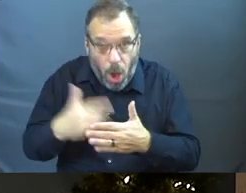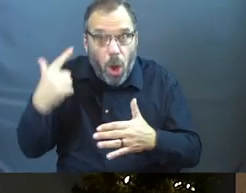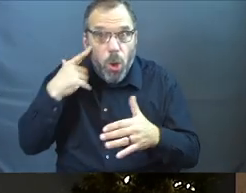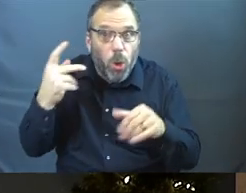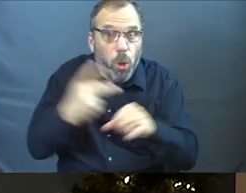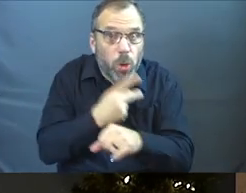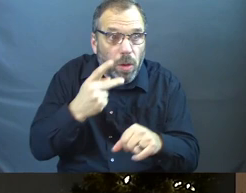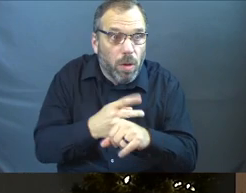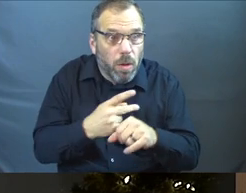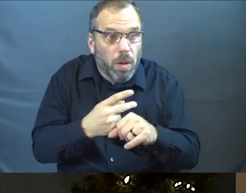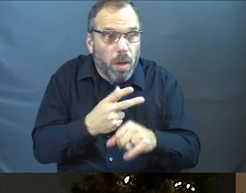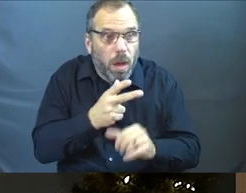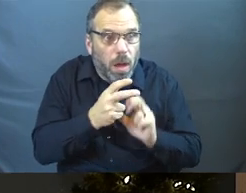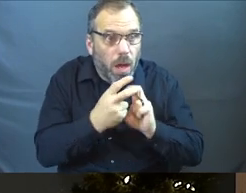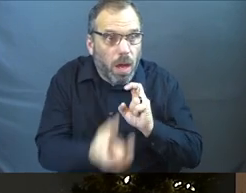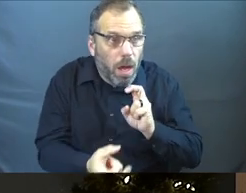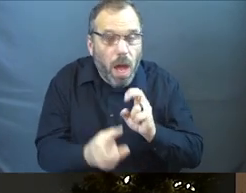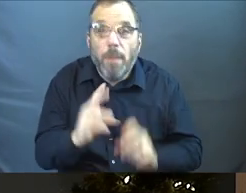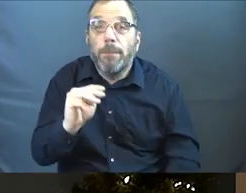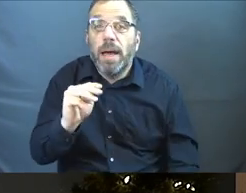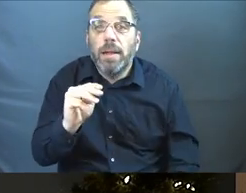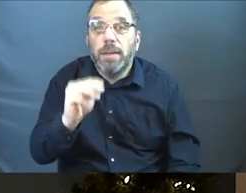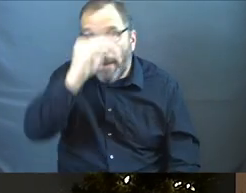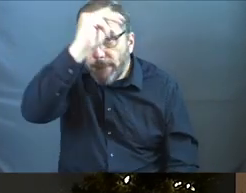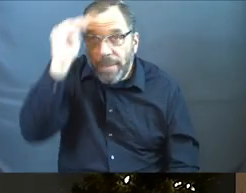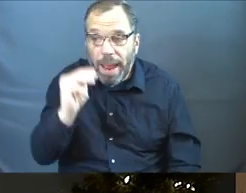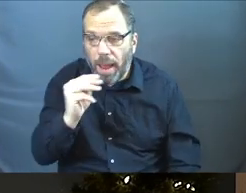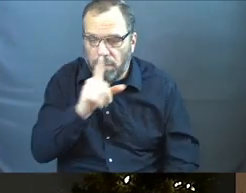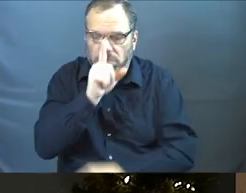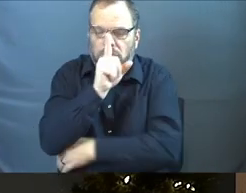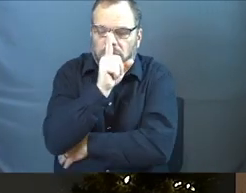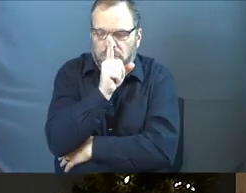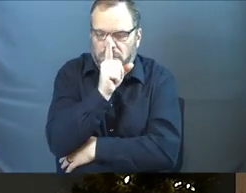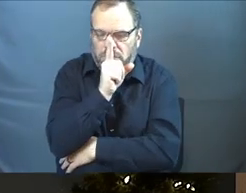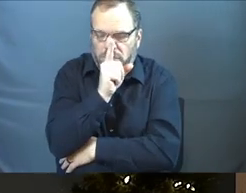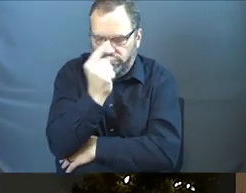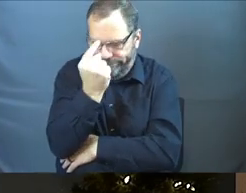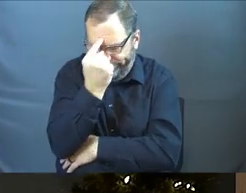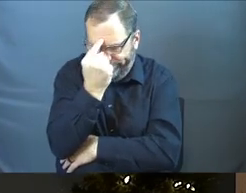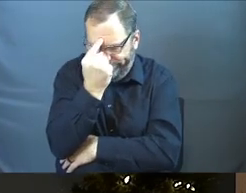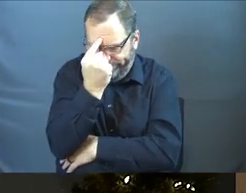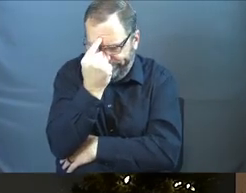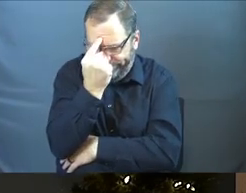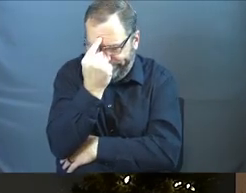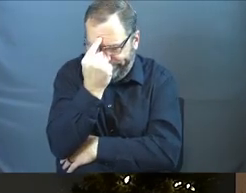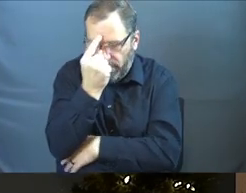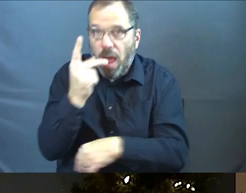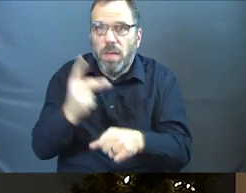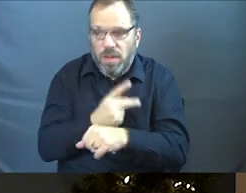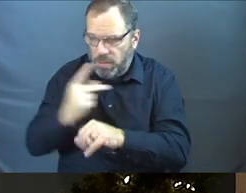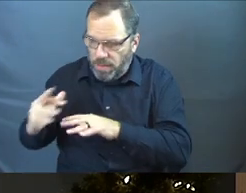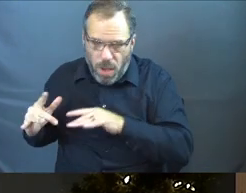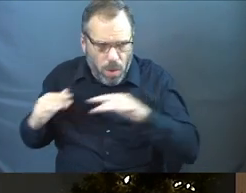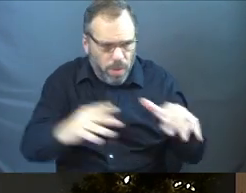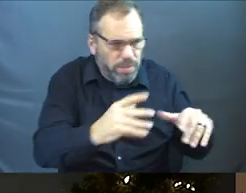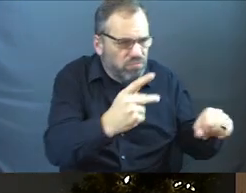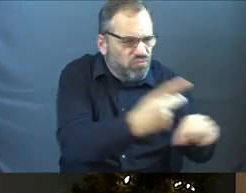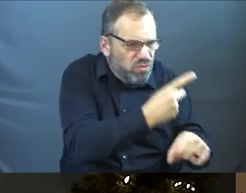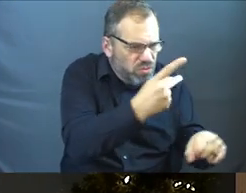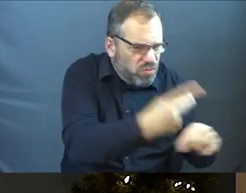shepherd's story were astonished, but Mary kept all these things in her heart and thought about them often. The shepherds went back to their